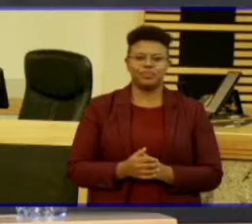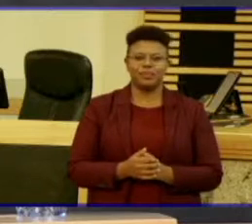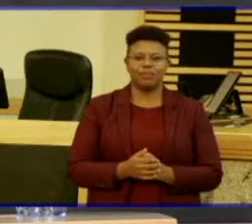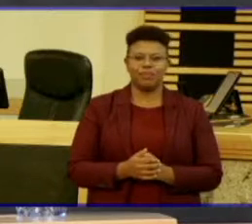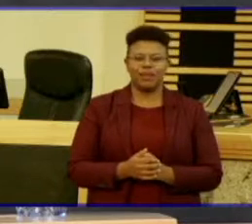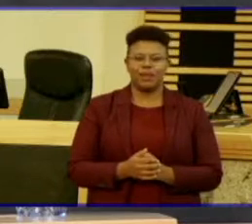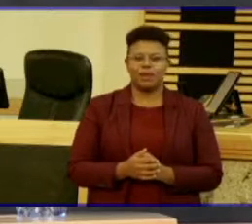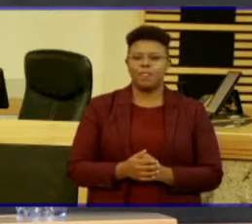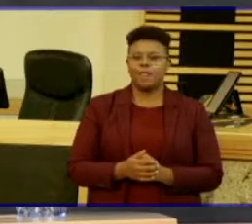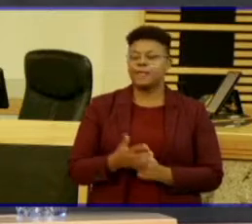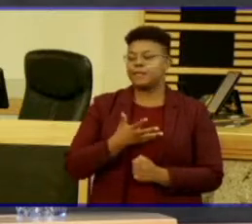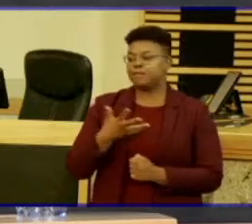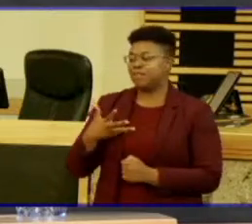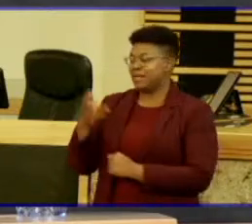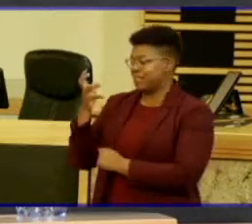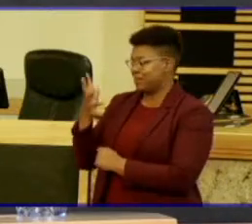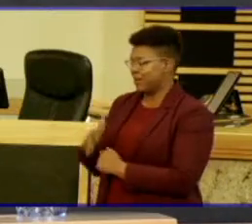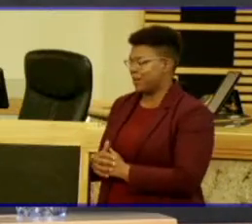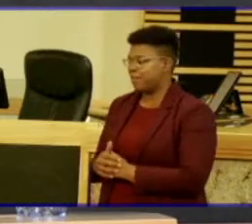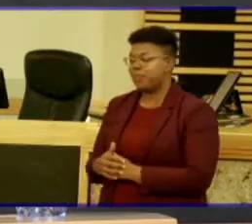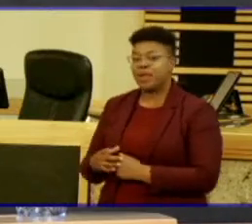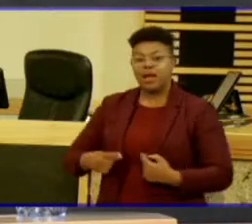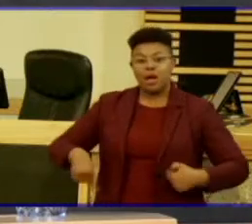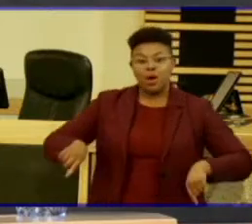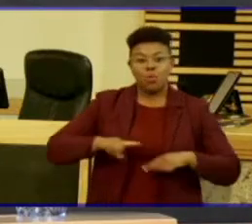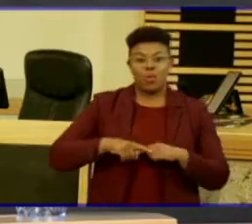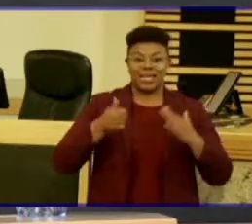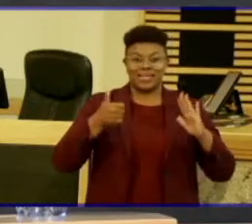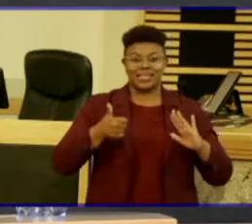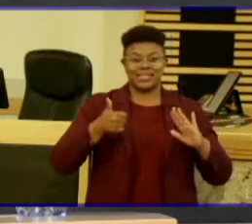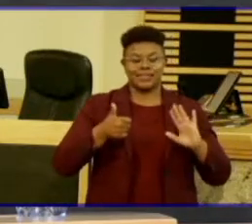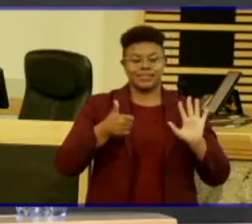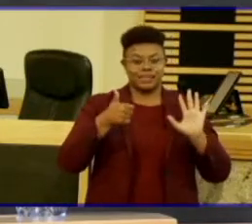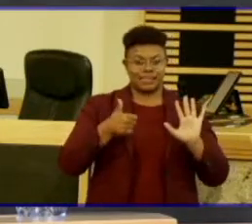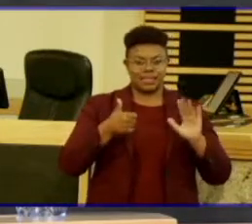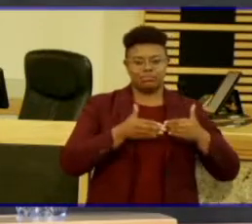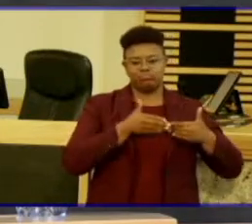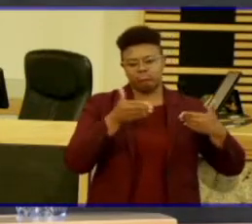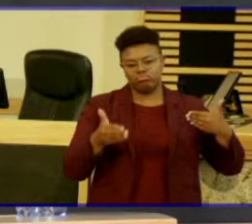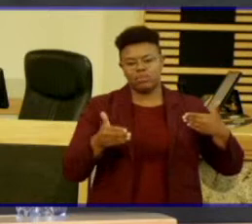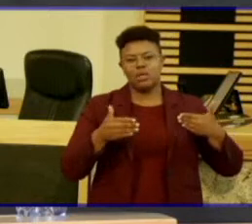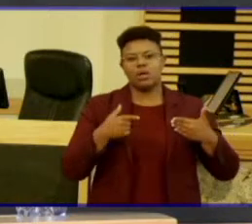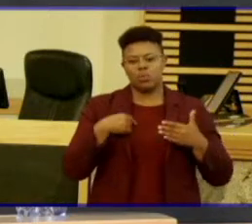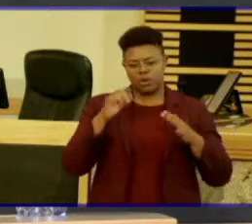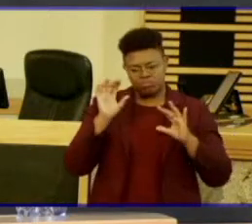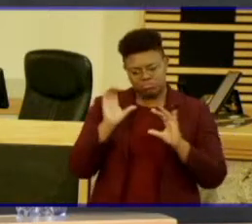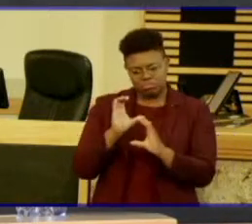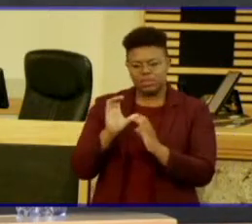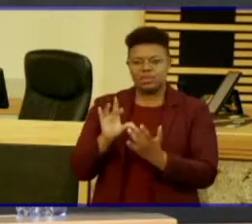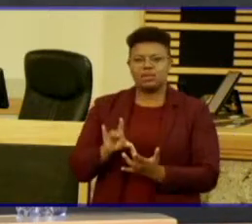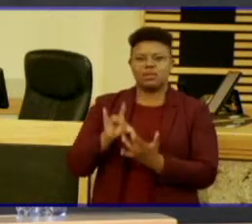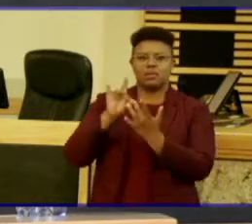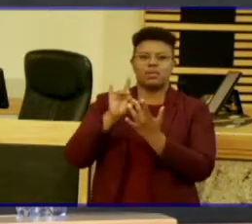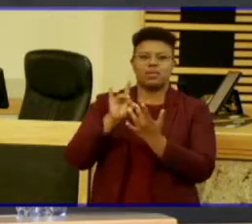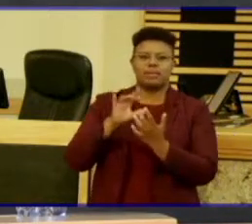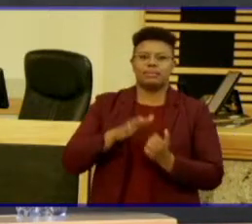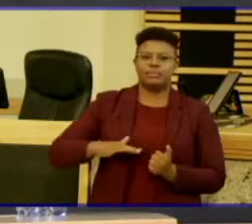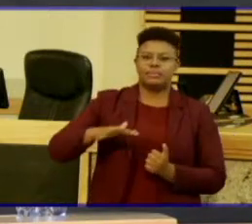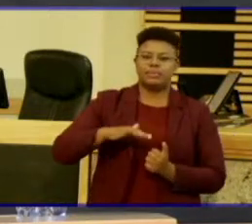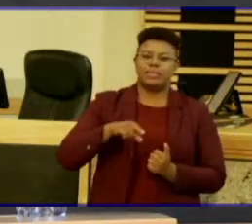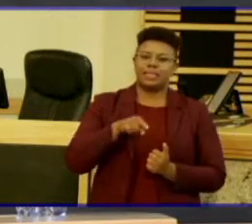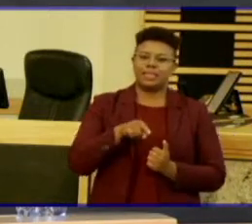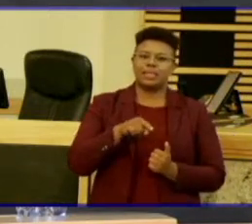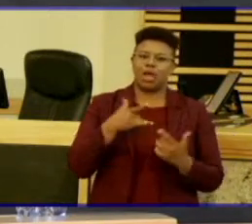astute businessman. Madam Speaker, in the sixth administration, we are also paying attention to the priority area